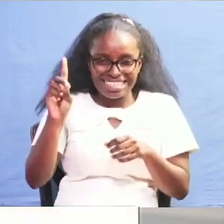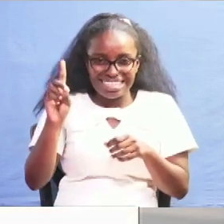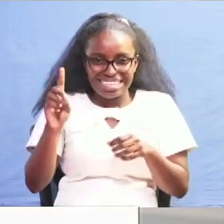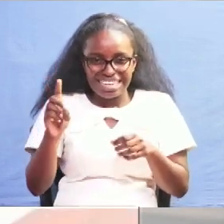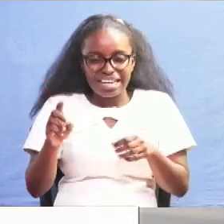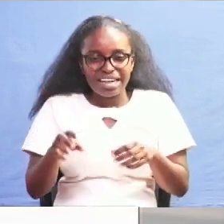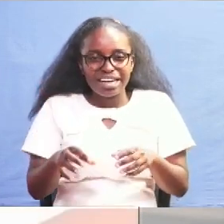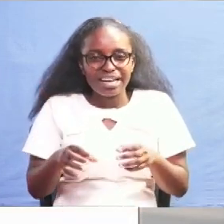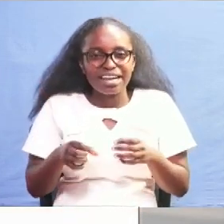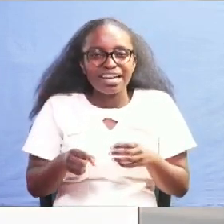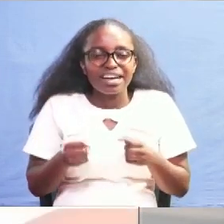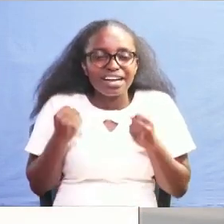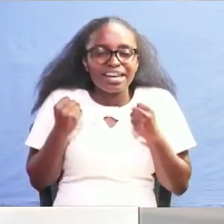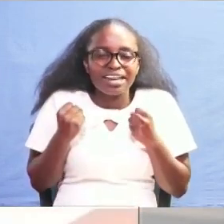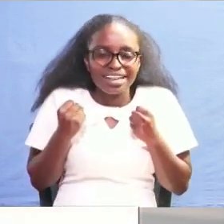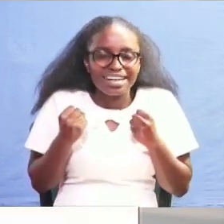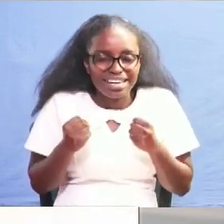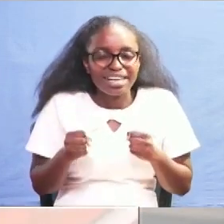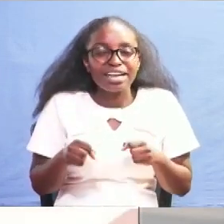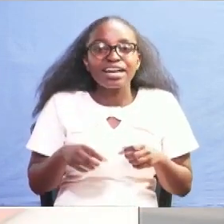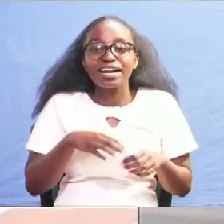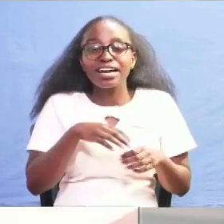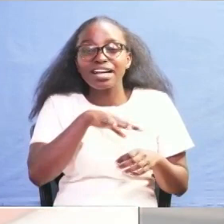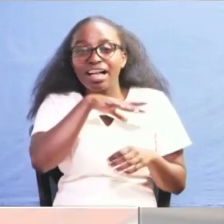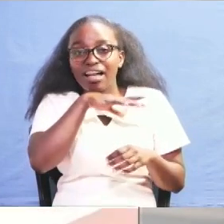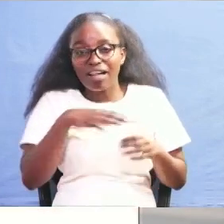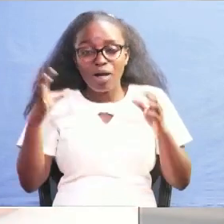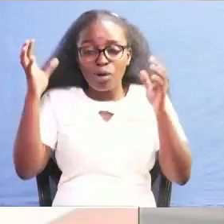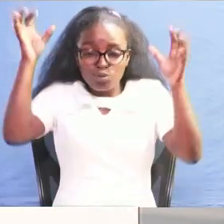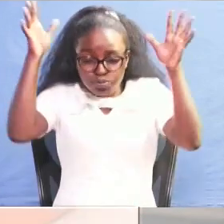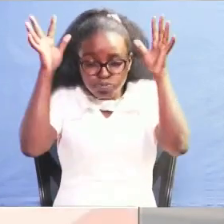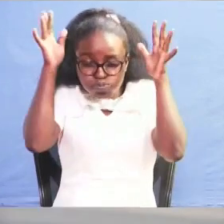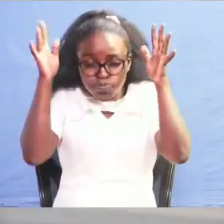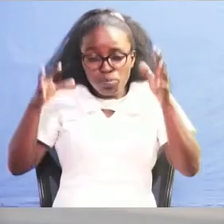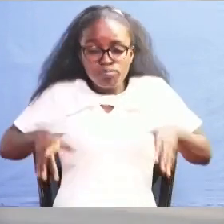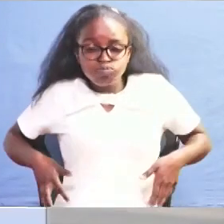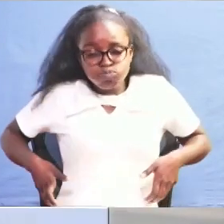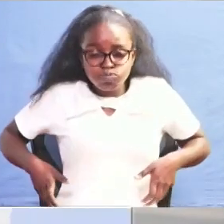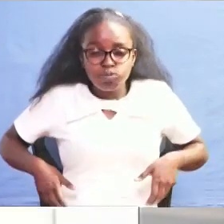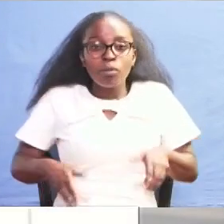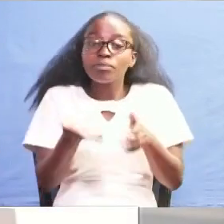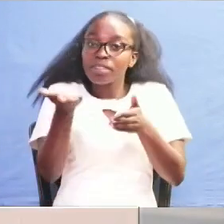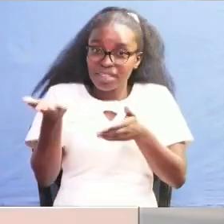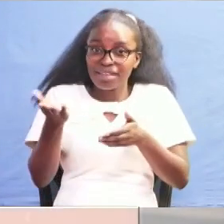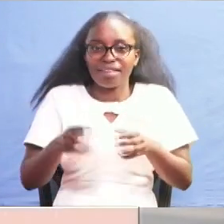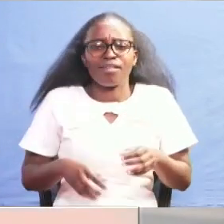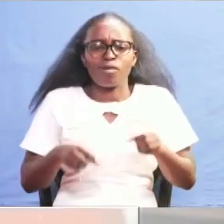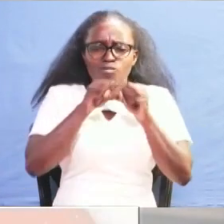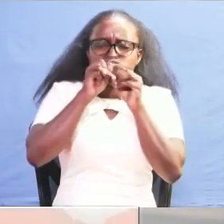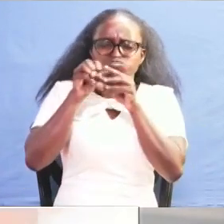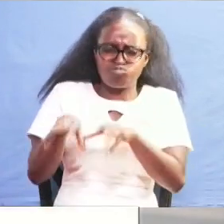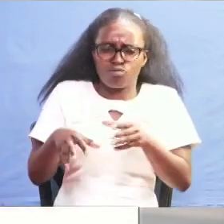wa punda na kulipuka kisha kuwaua angalau watu 13. Huu ni mlipuko wa pili kufanyika kwa kutumia mkokoteni wa